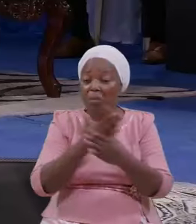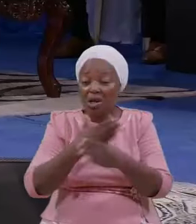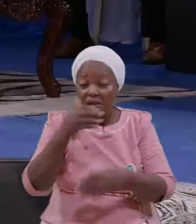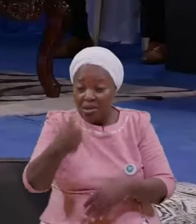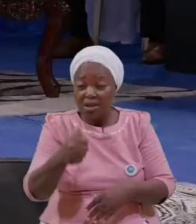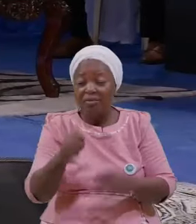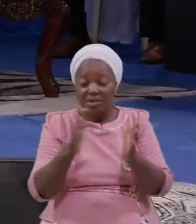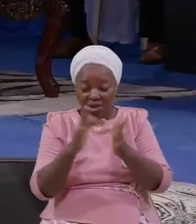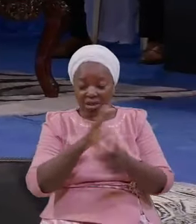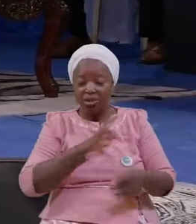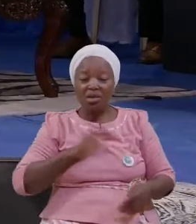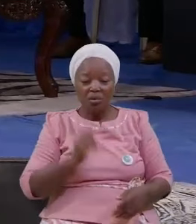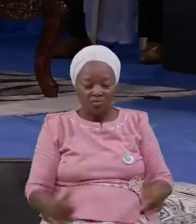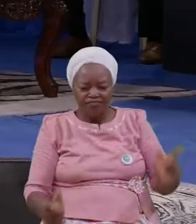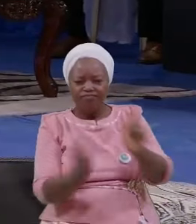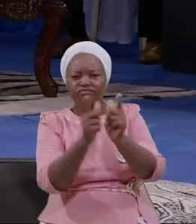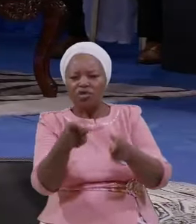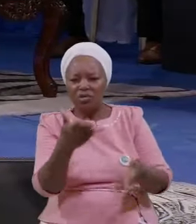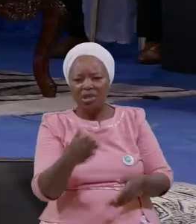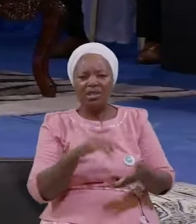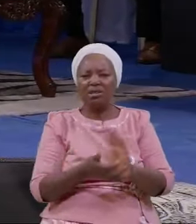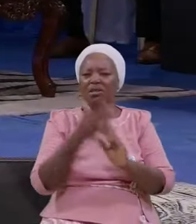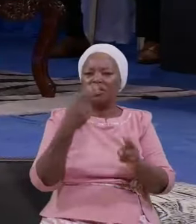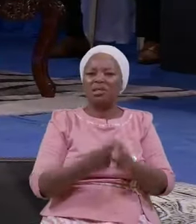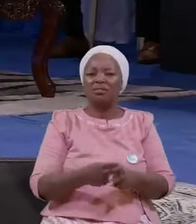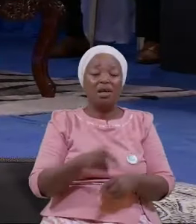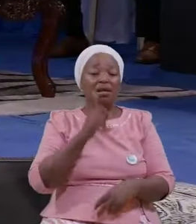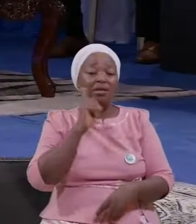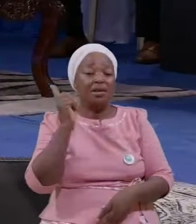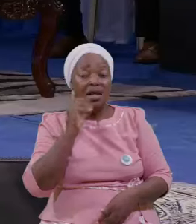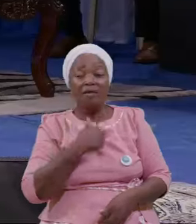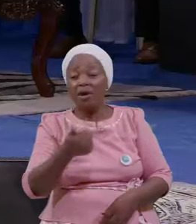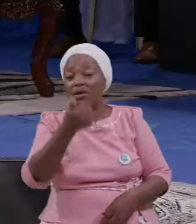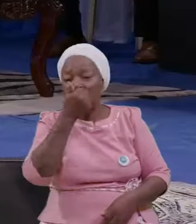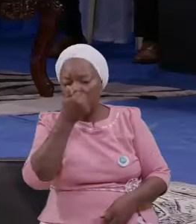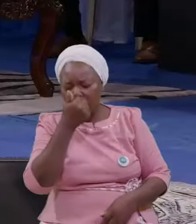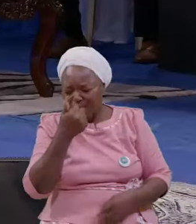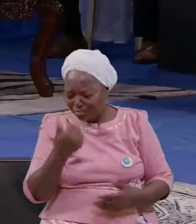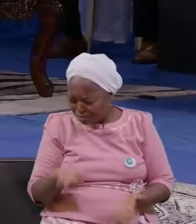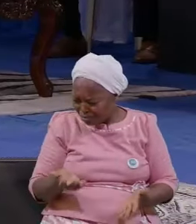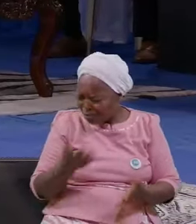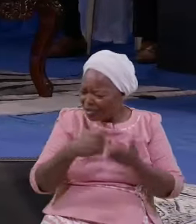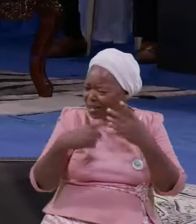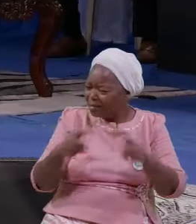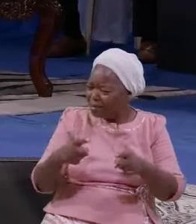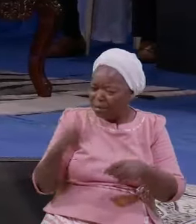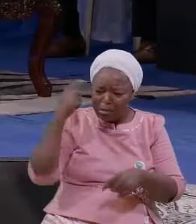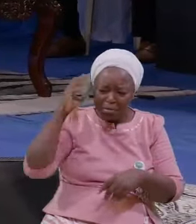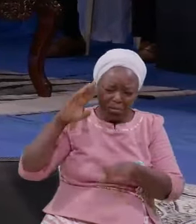tonight. Deaf and dumb. What are they doing? What are they saying?